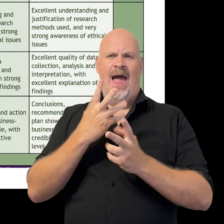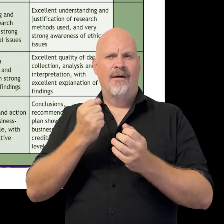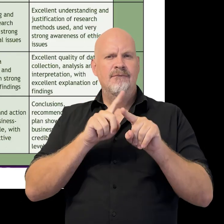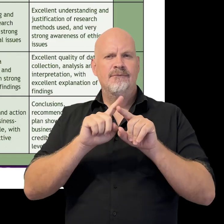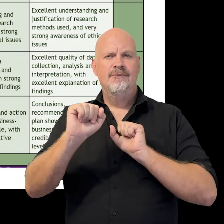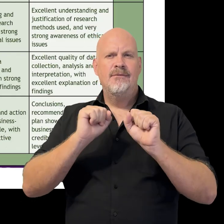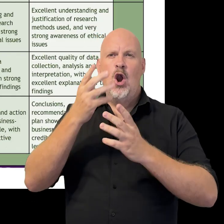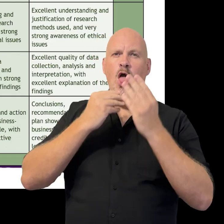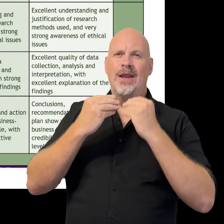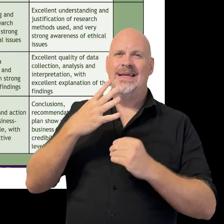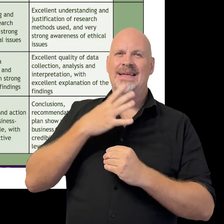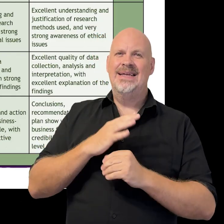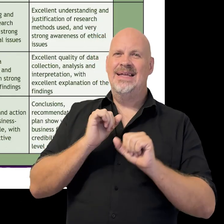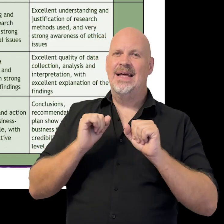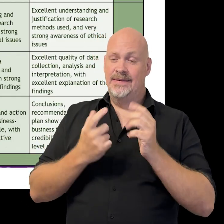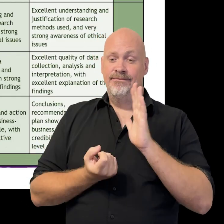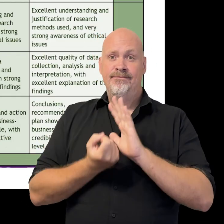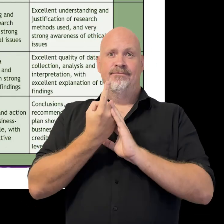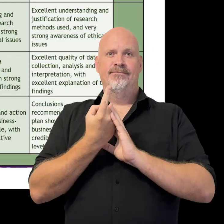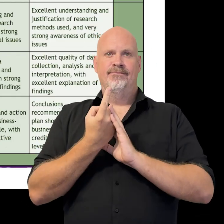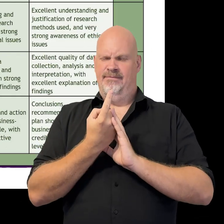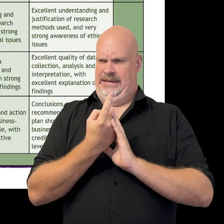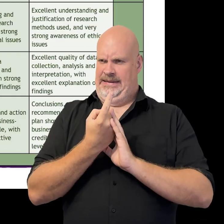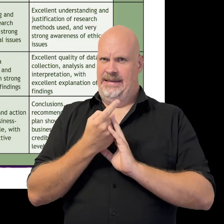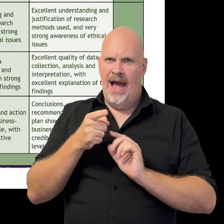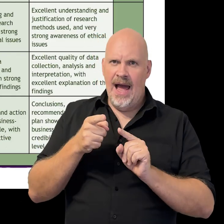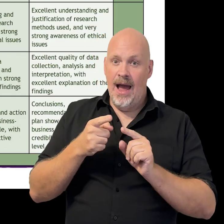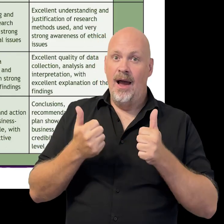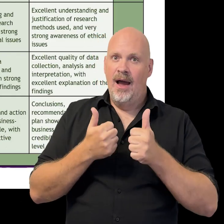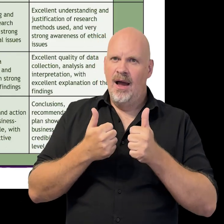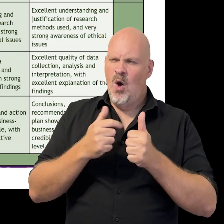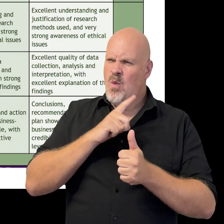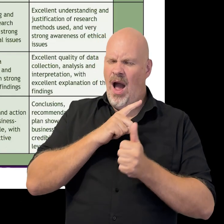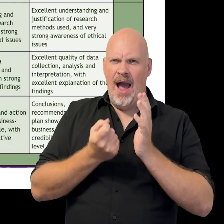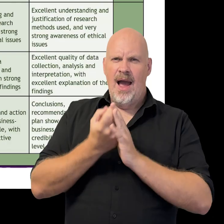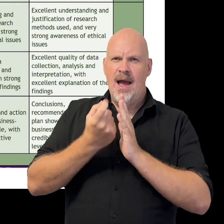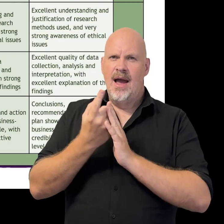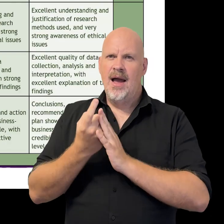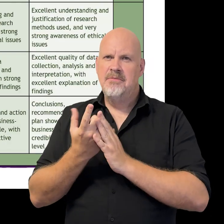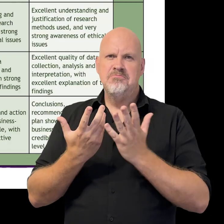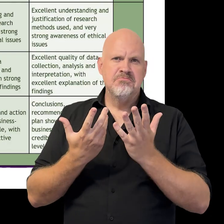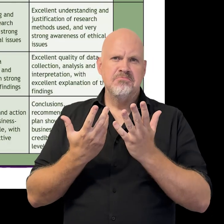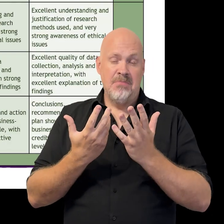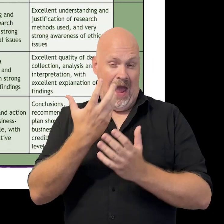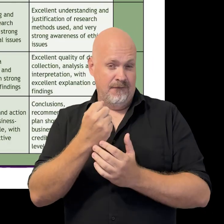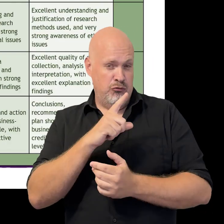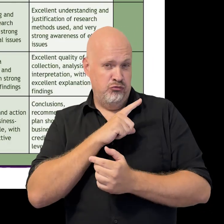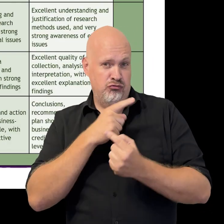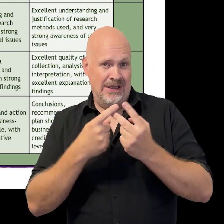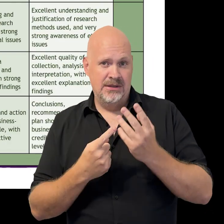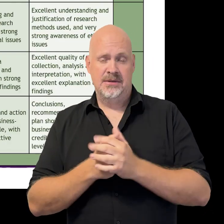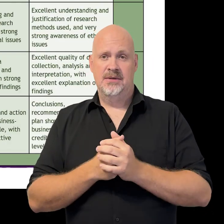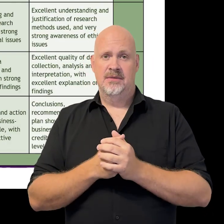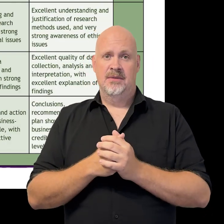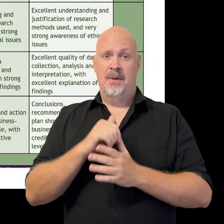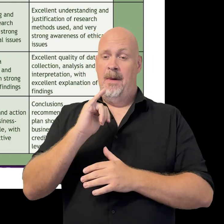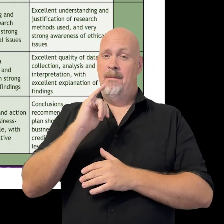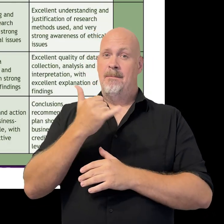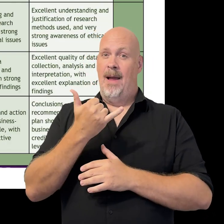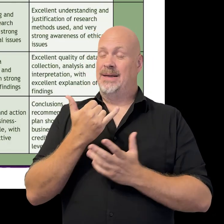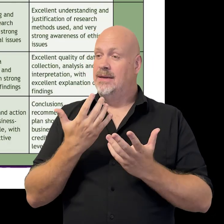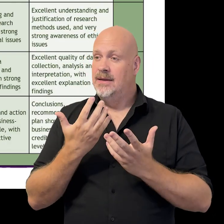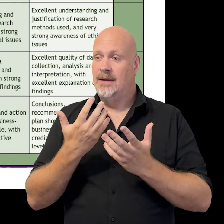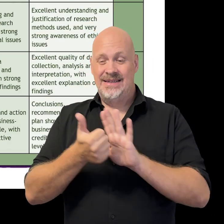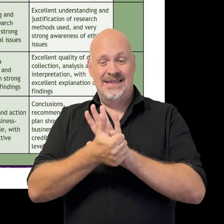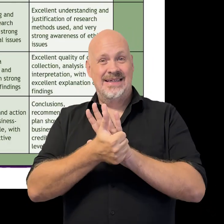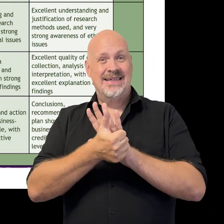interpreting that, and your ability to explain the findings, and that would be the discussion section. And then the last one is to which